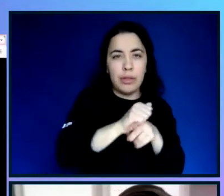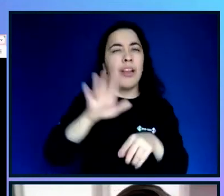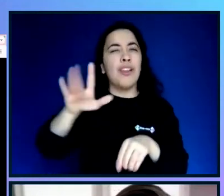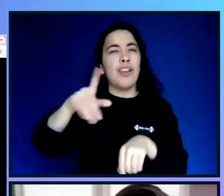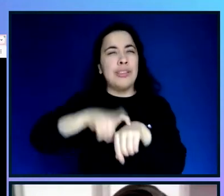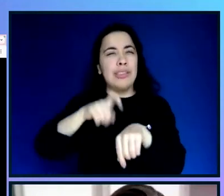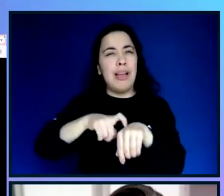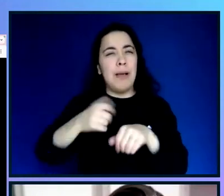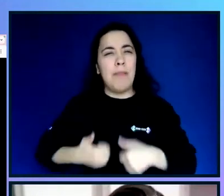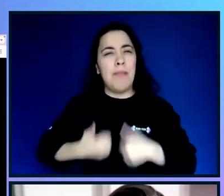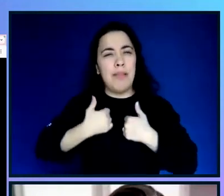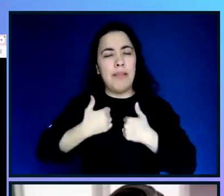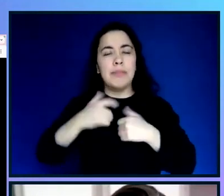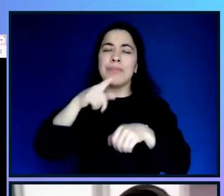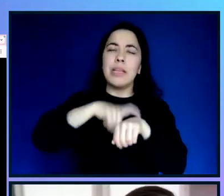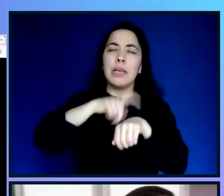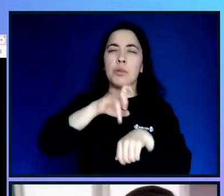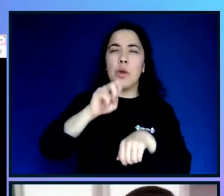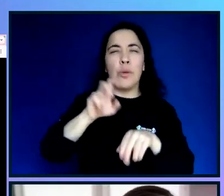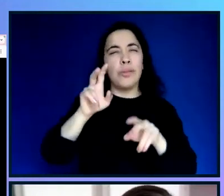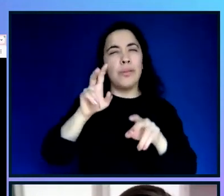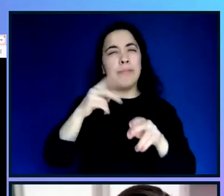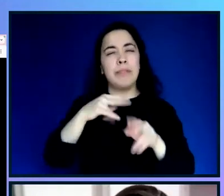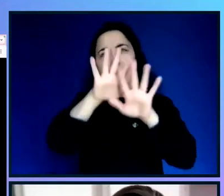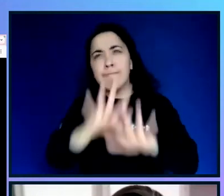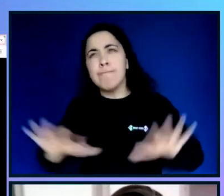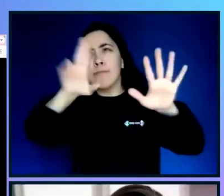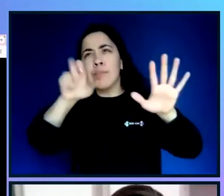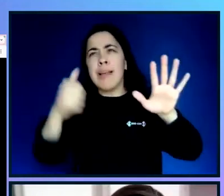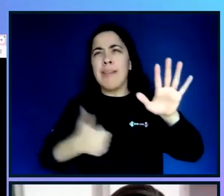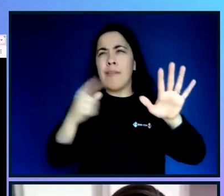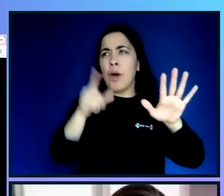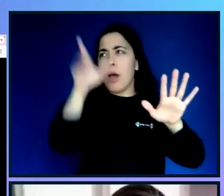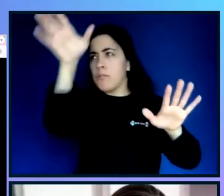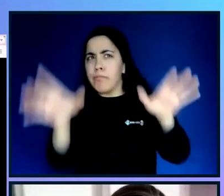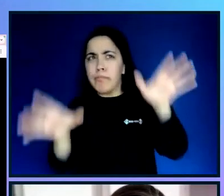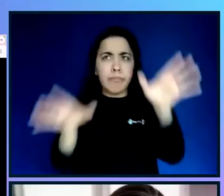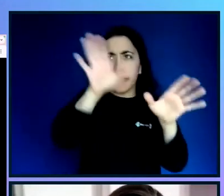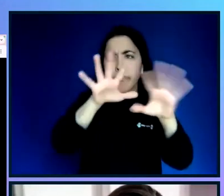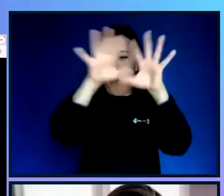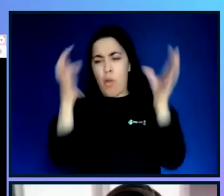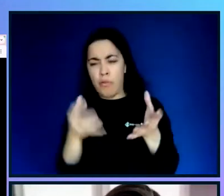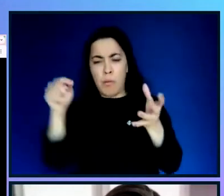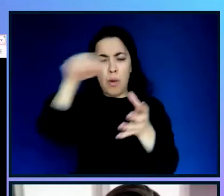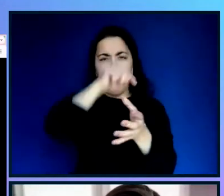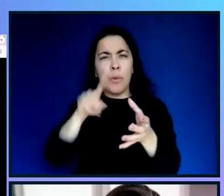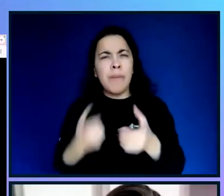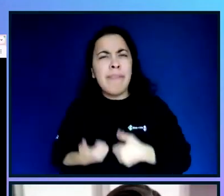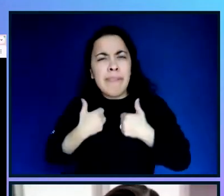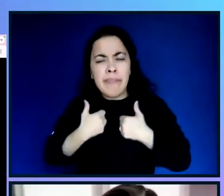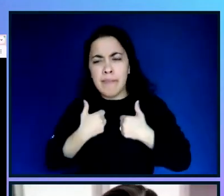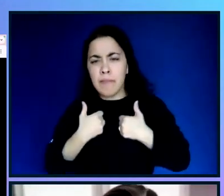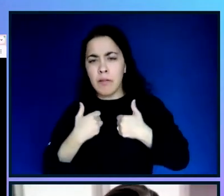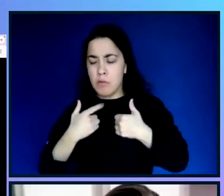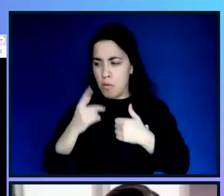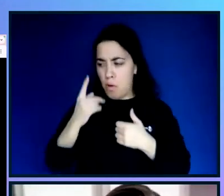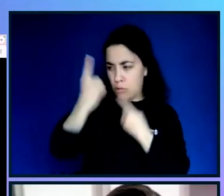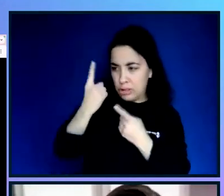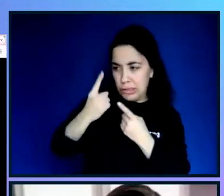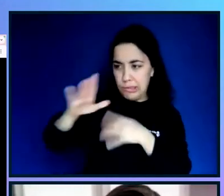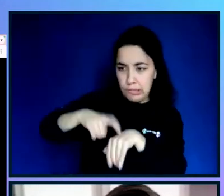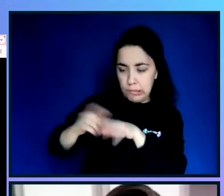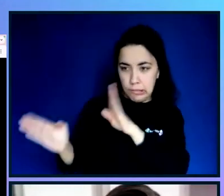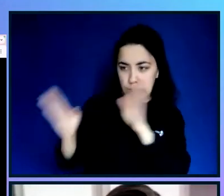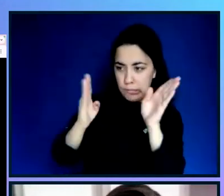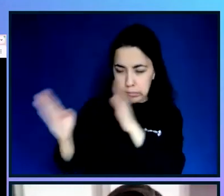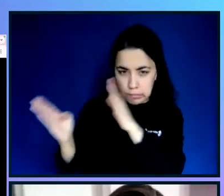is also important to ensure that your training makes sense for your organization. The beauty in our trainings